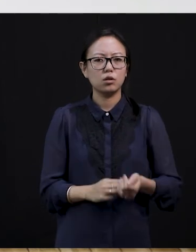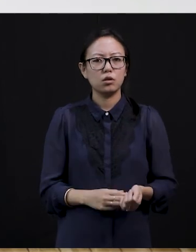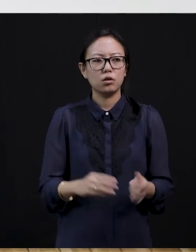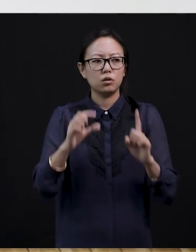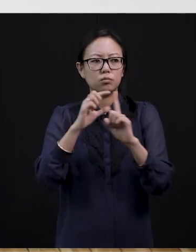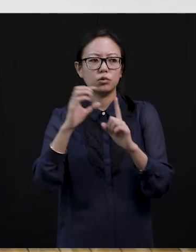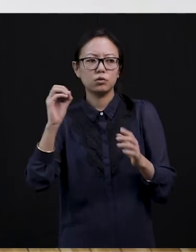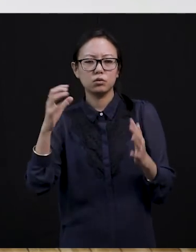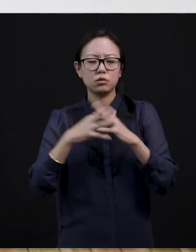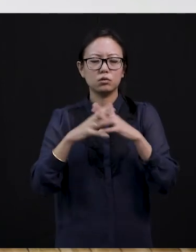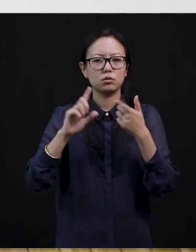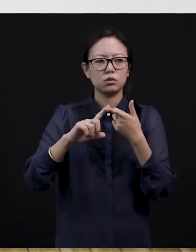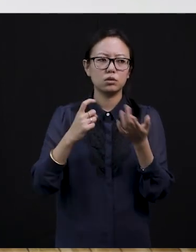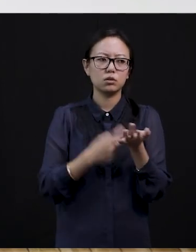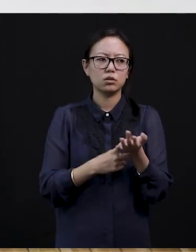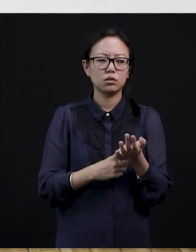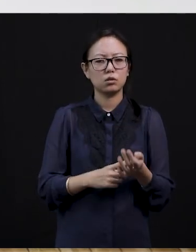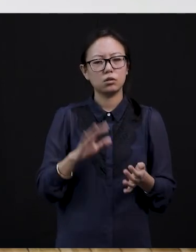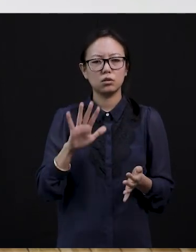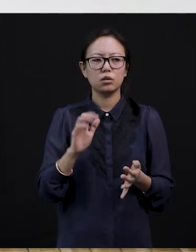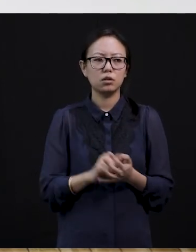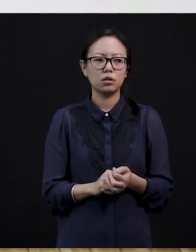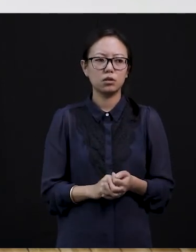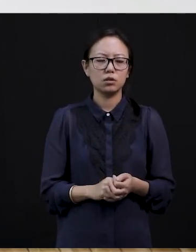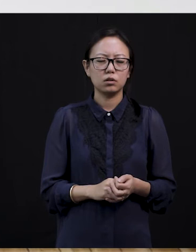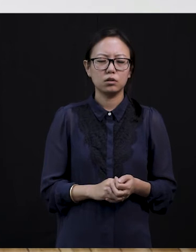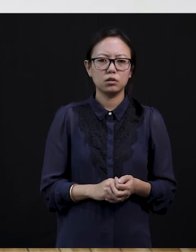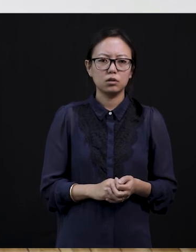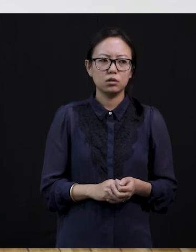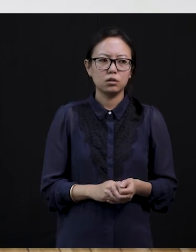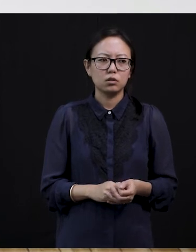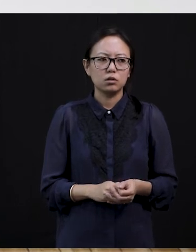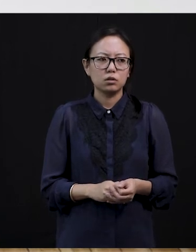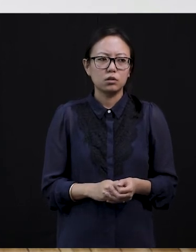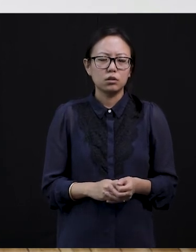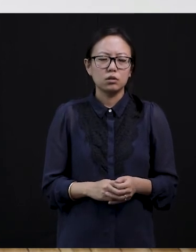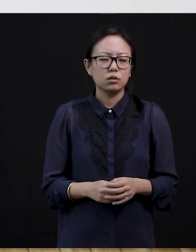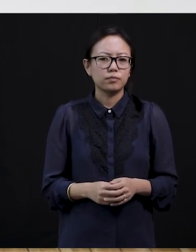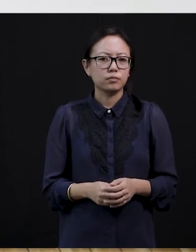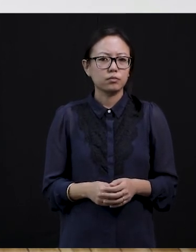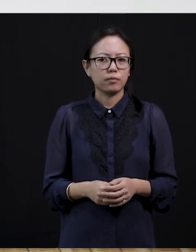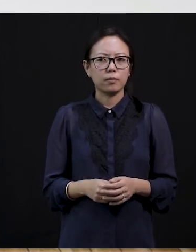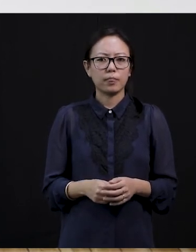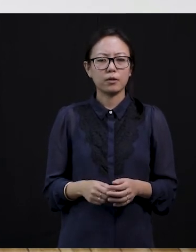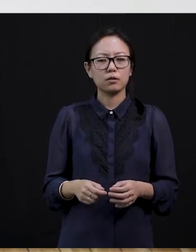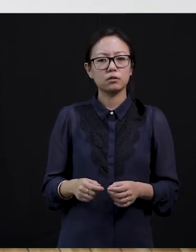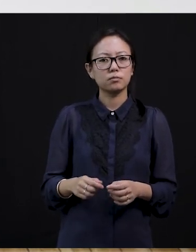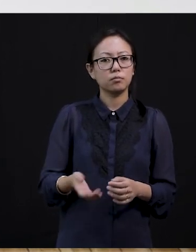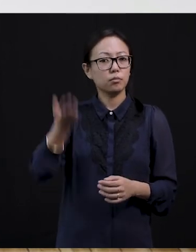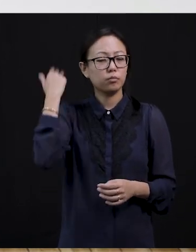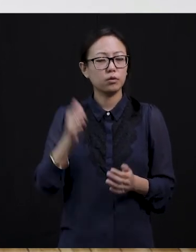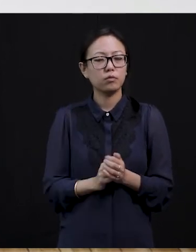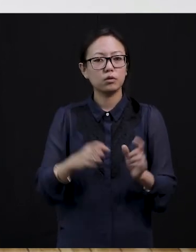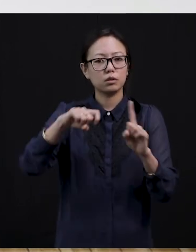have the voting rights, where you do not have a council of minister or a chief minister or a prime minister or a president. Instead, you have a king